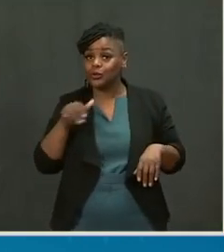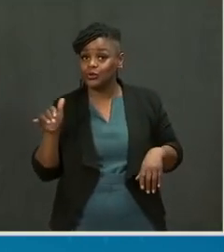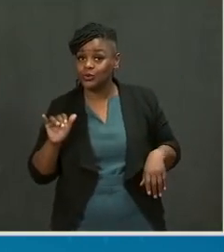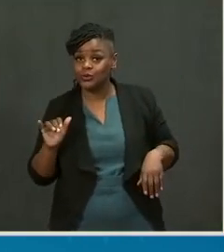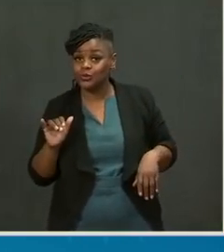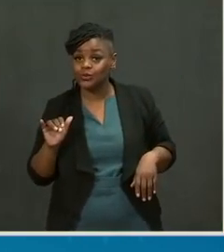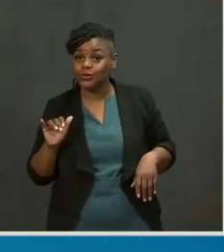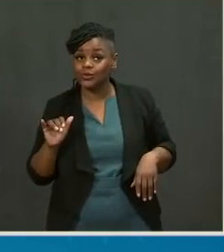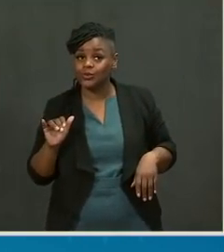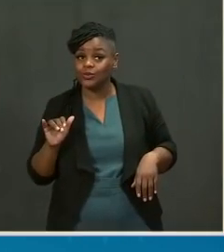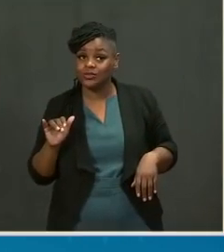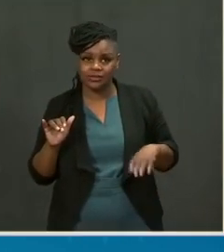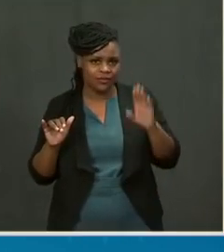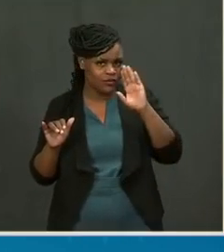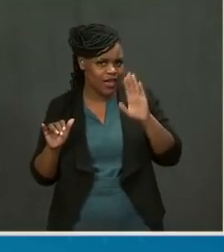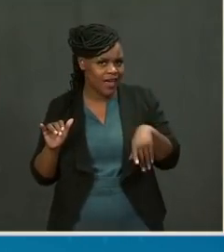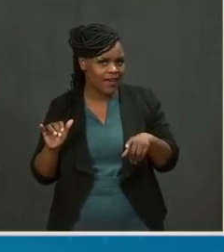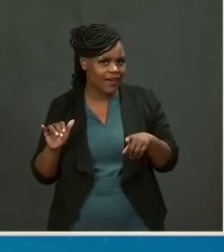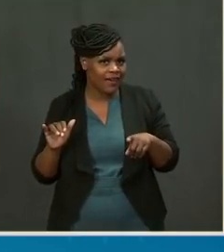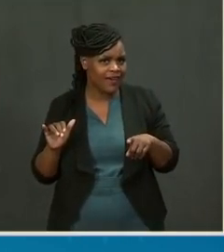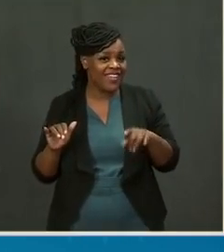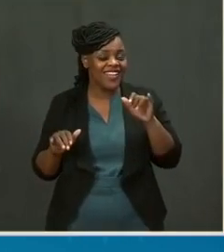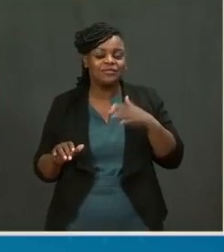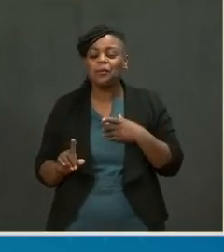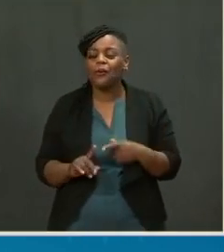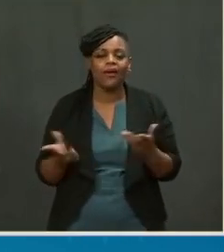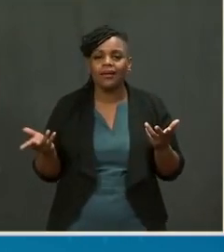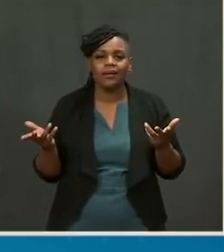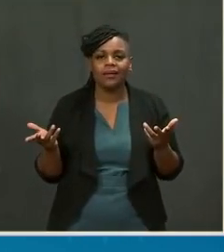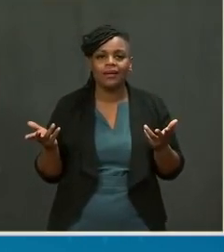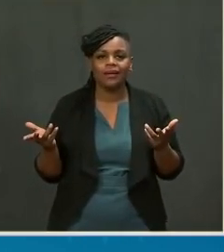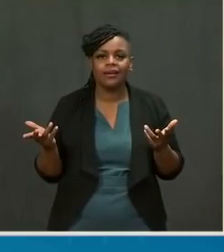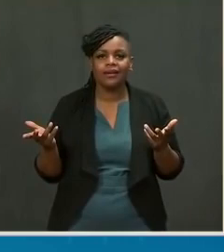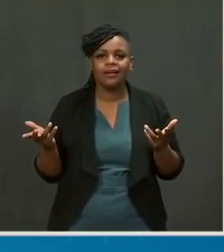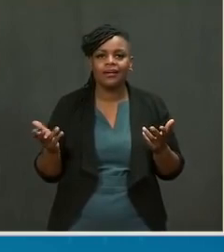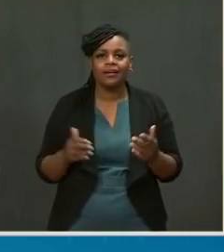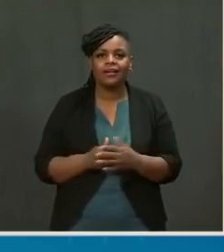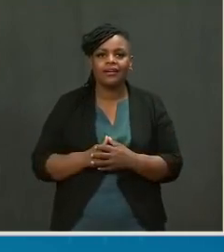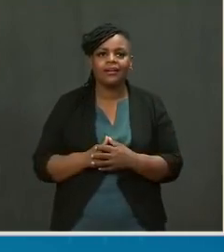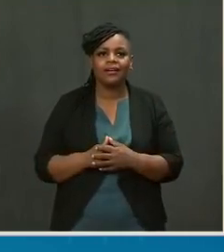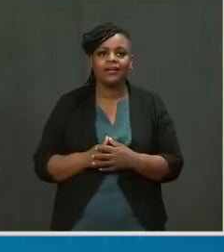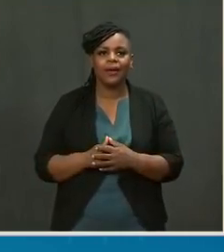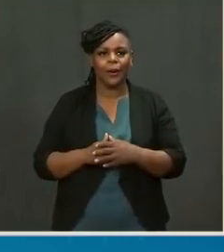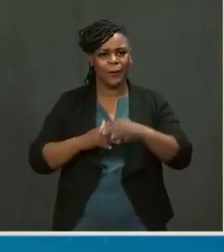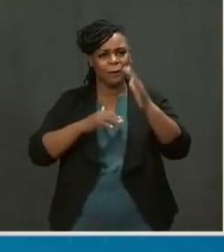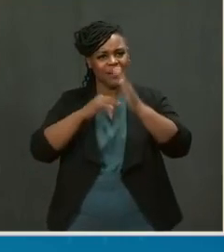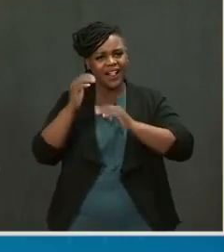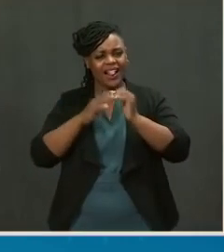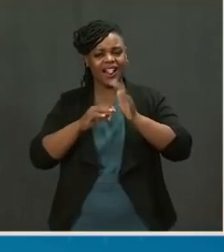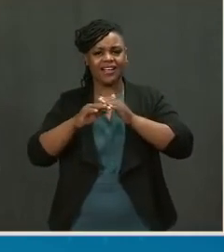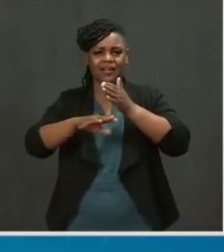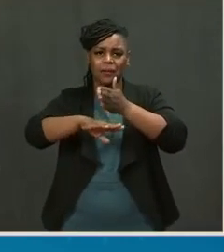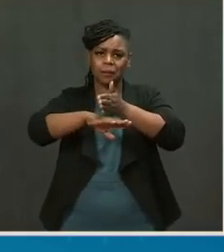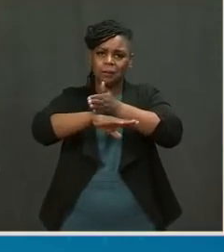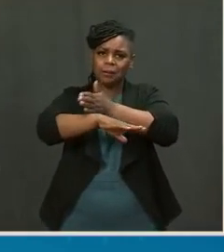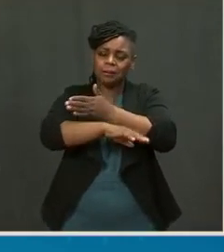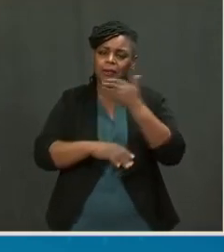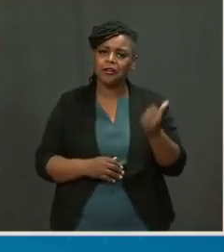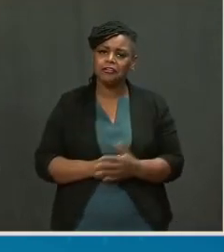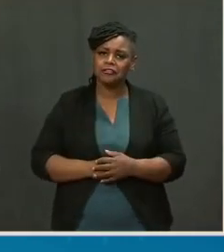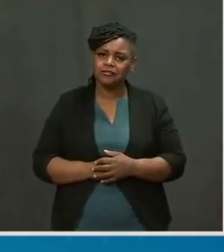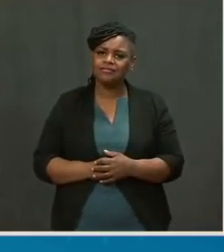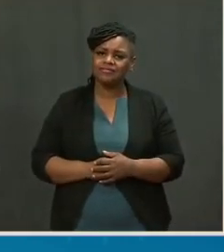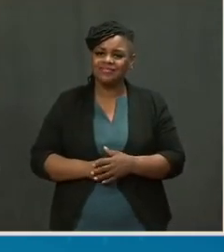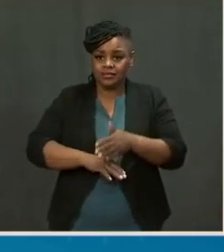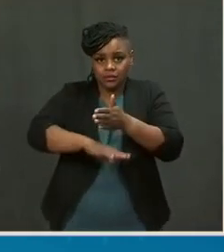point. So let's approach the work of building back up better, of building back up our workforce in a